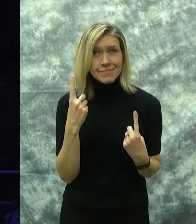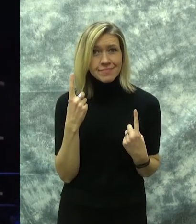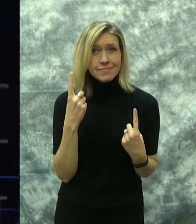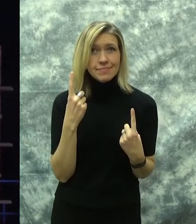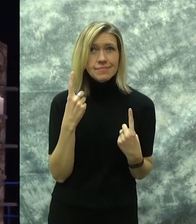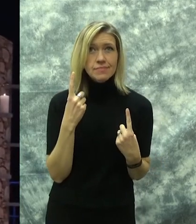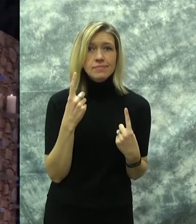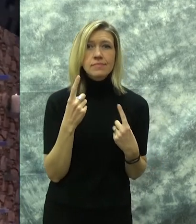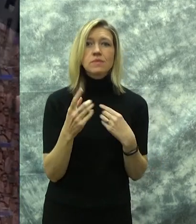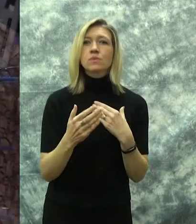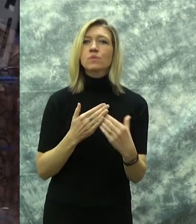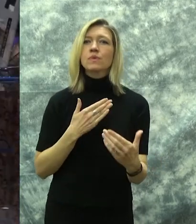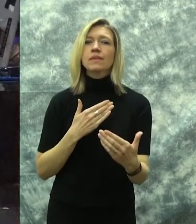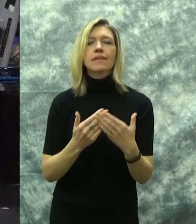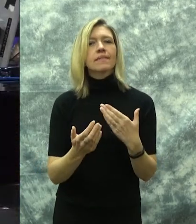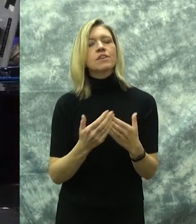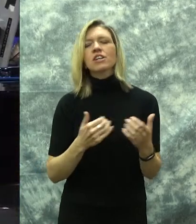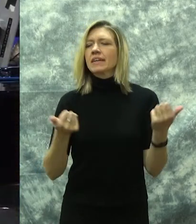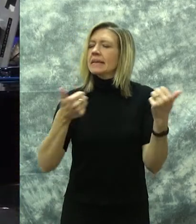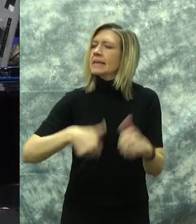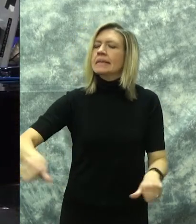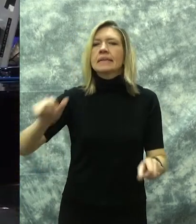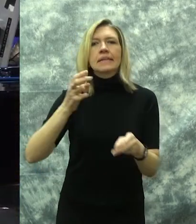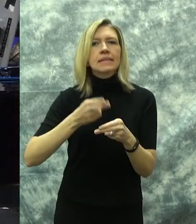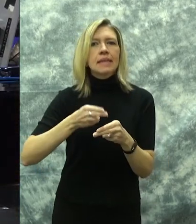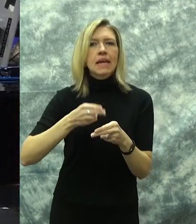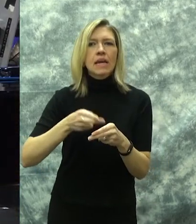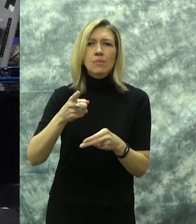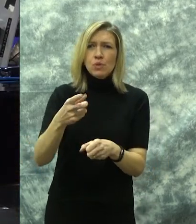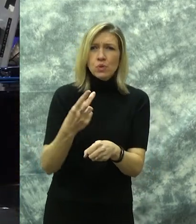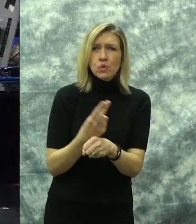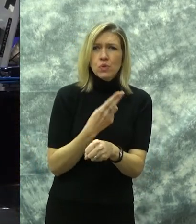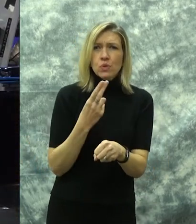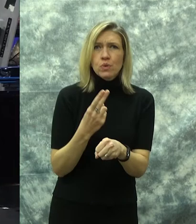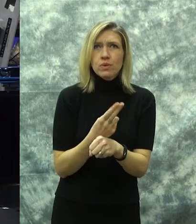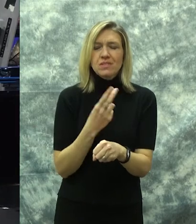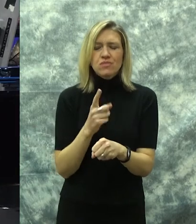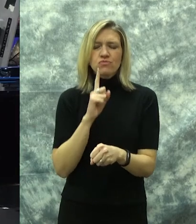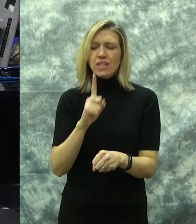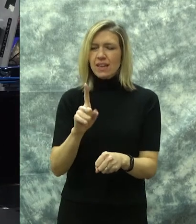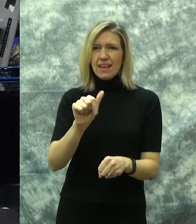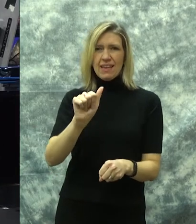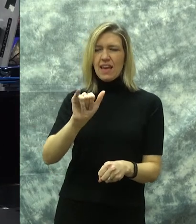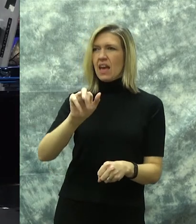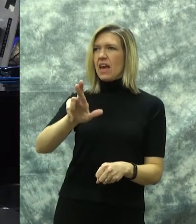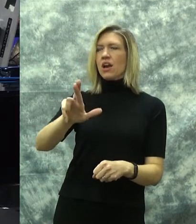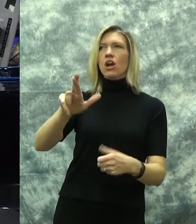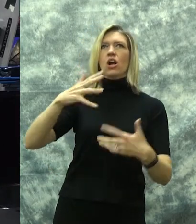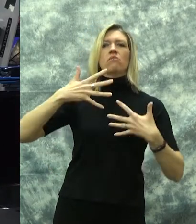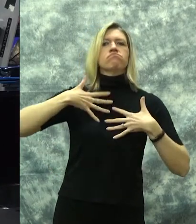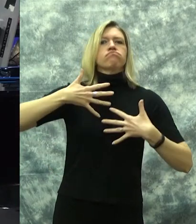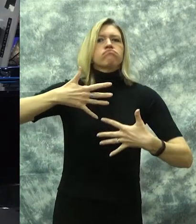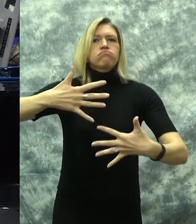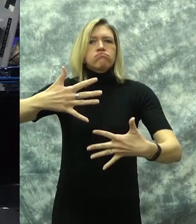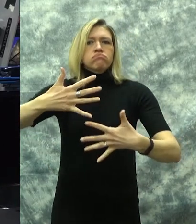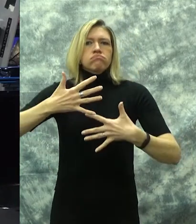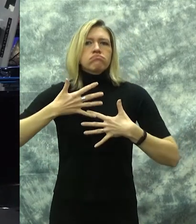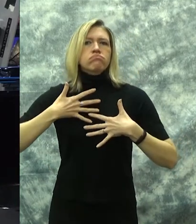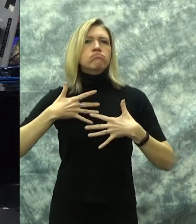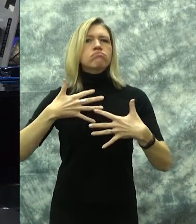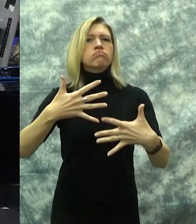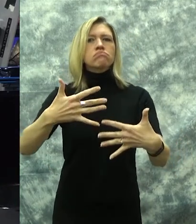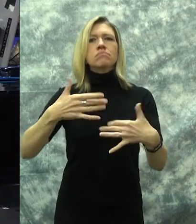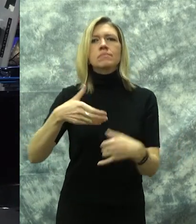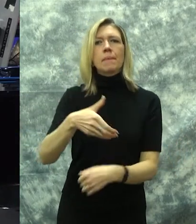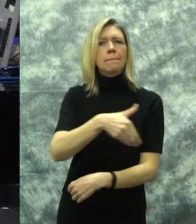Whatever name you give it, it's the very air we breathe. Oh, it's the power of